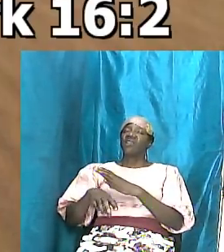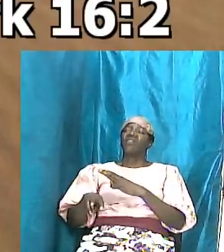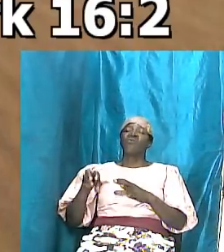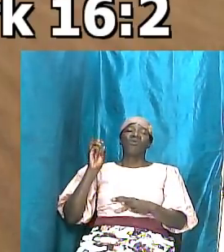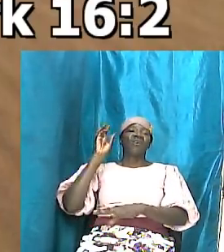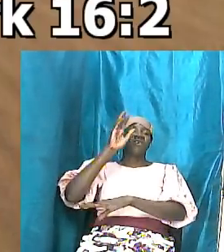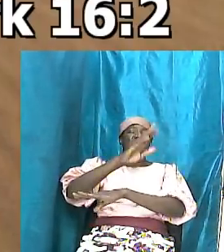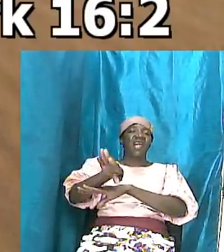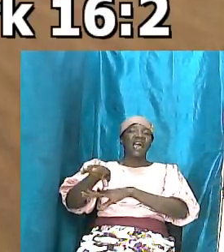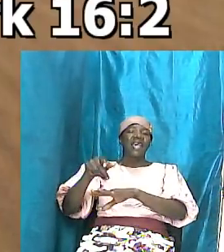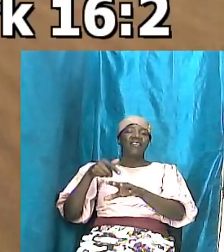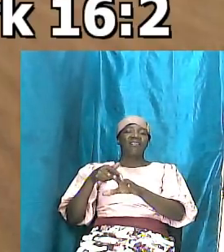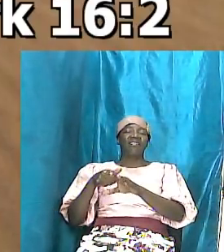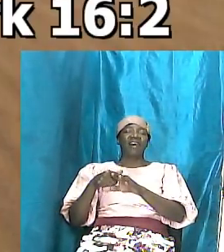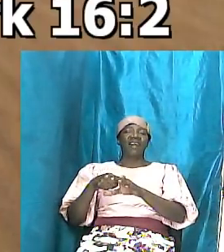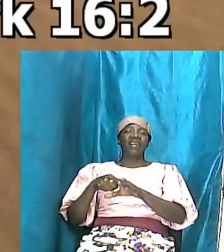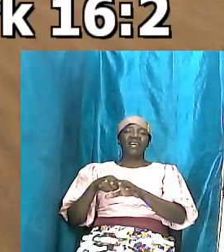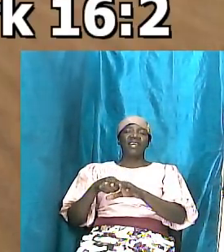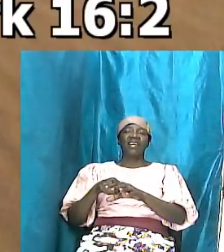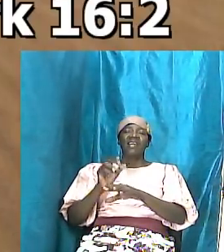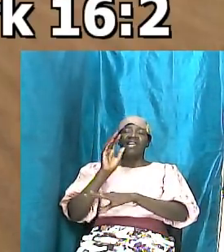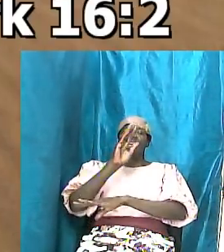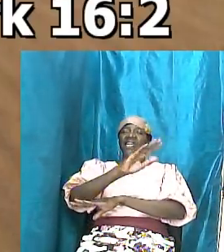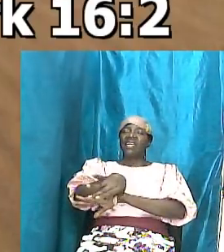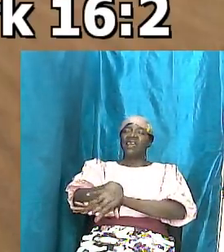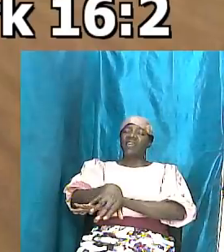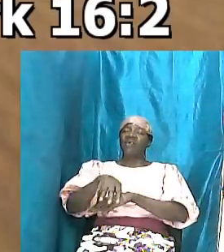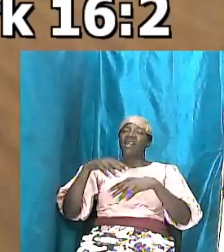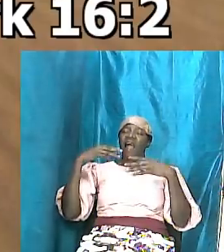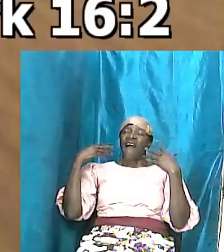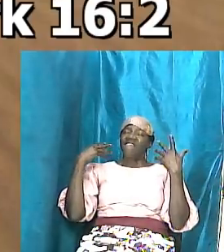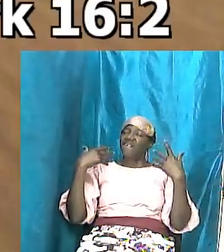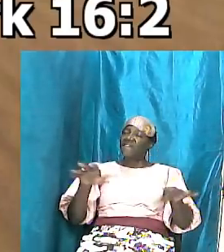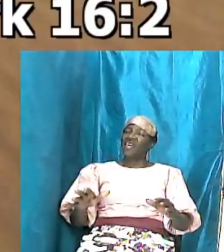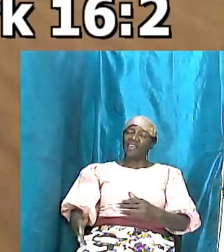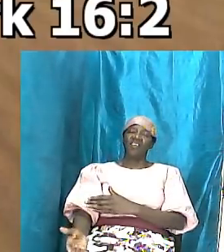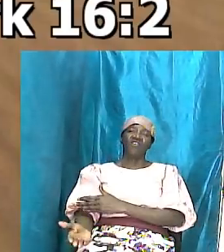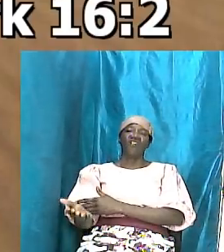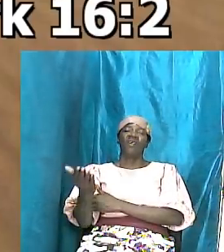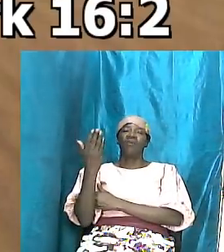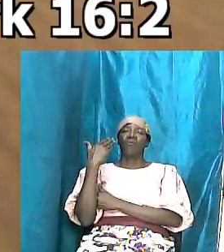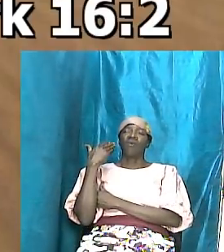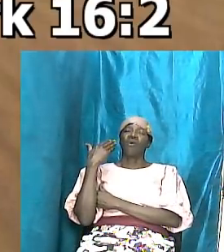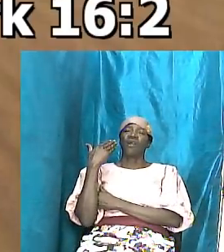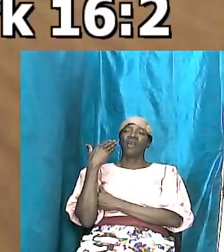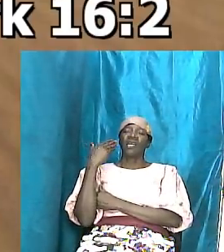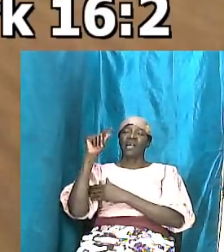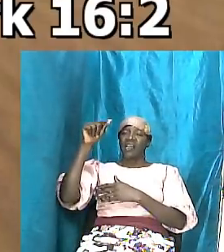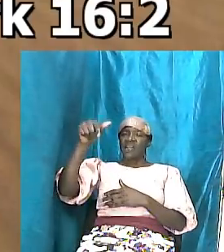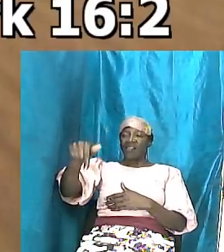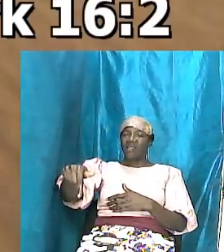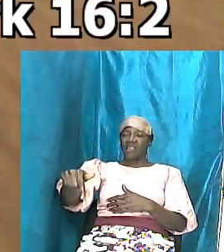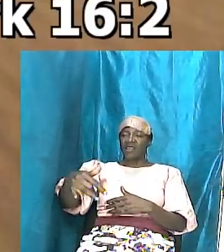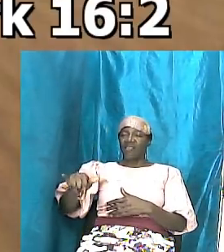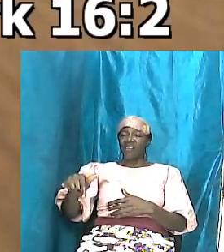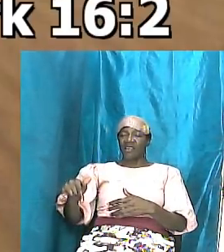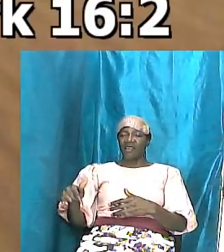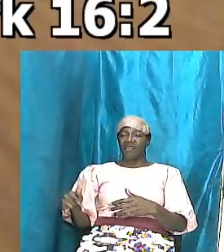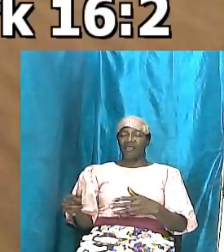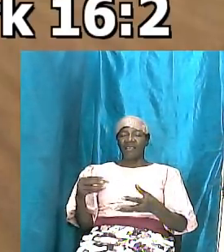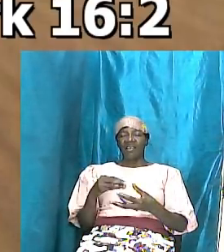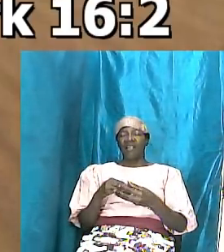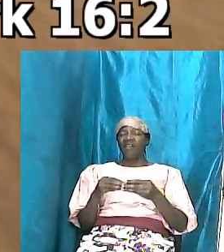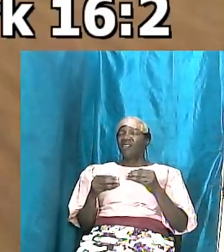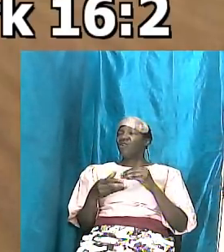it started in the evening and it was completed in the morning. And this is the